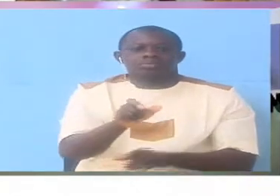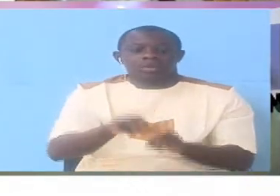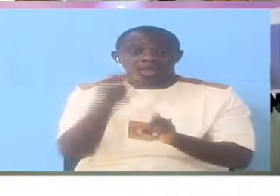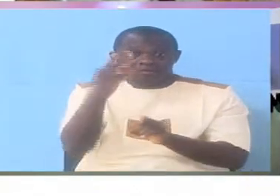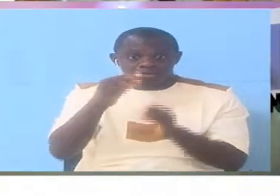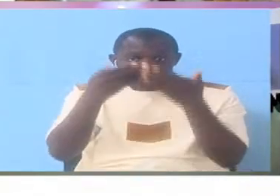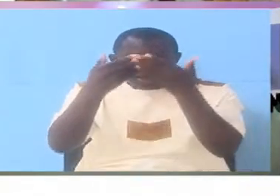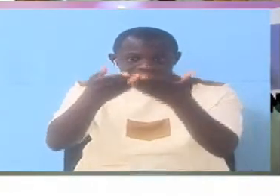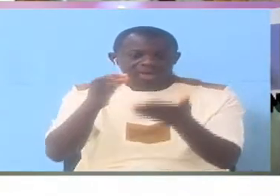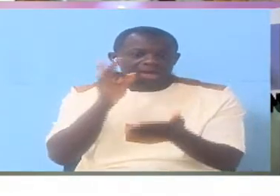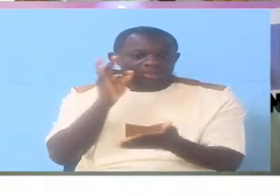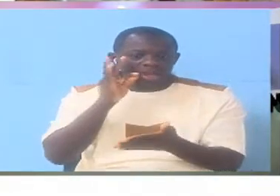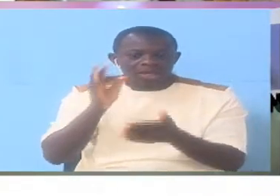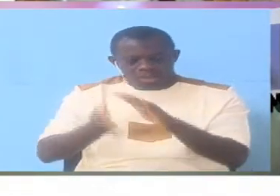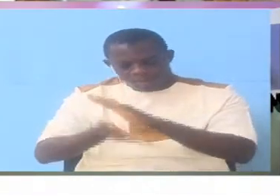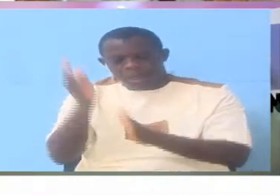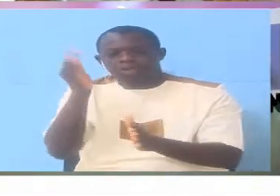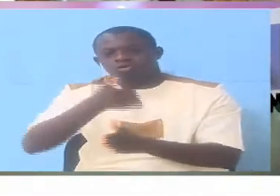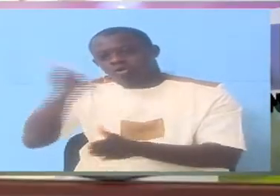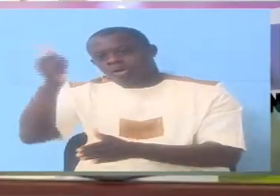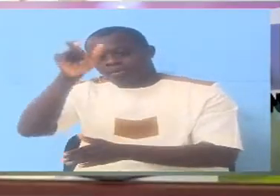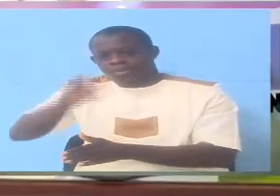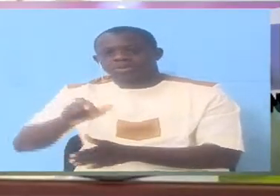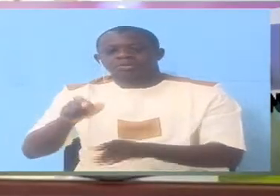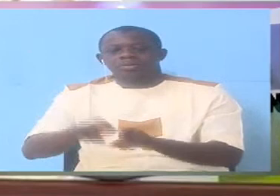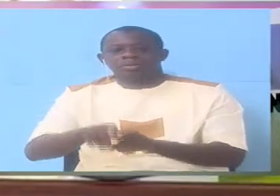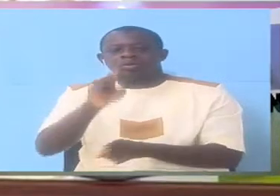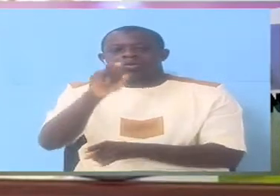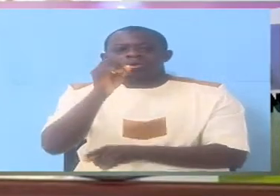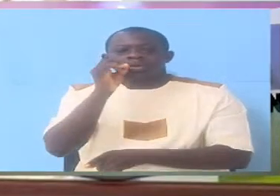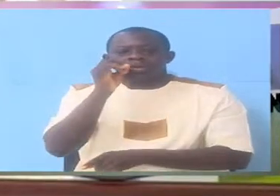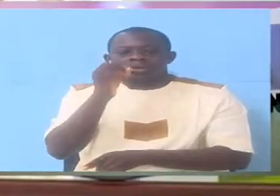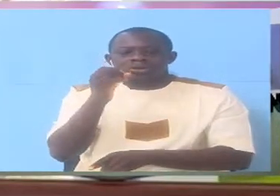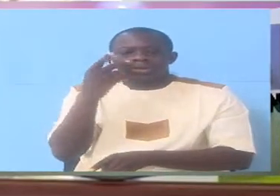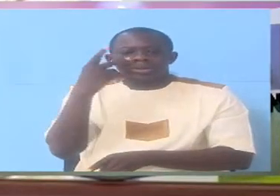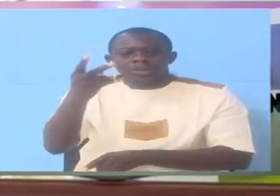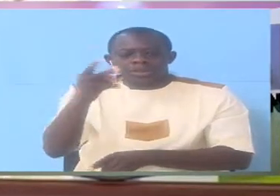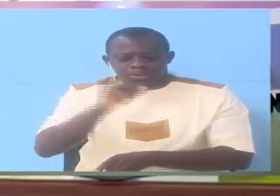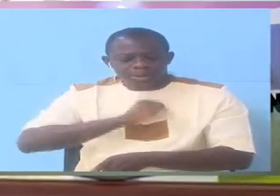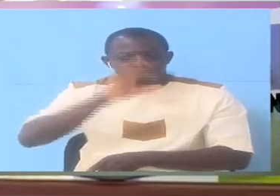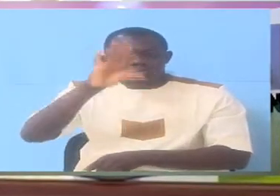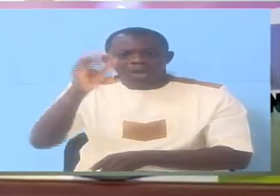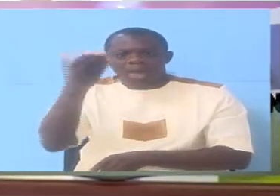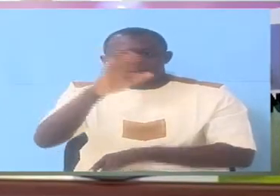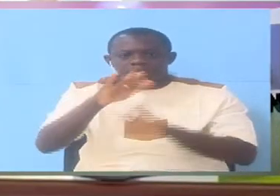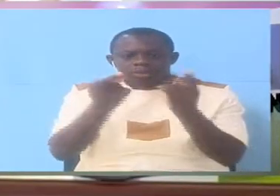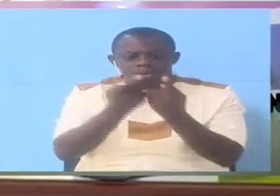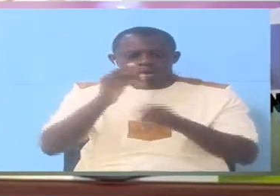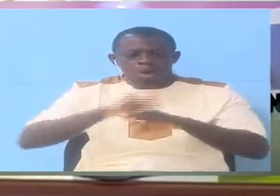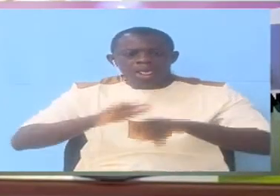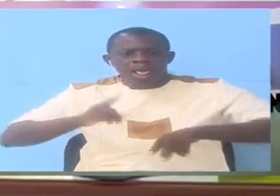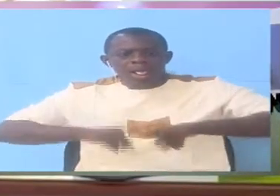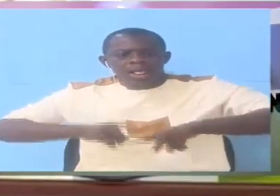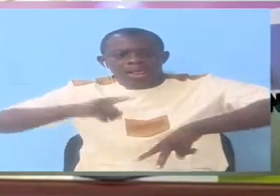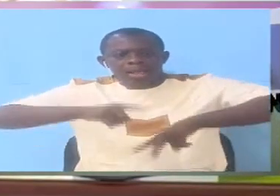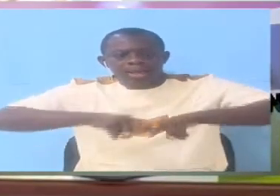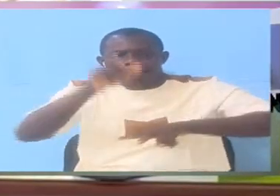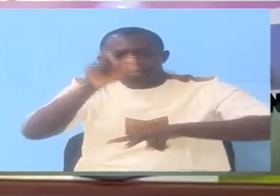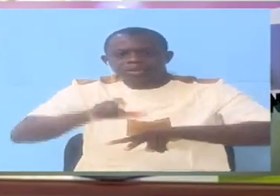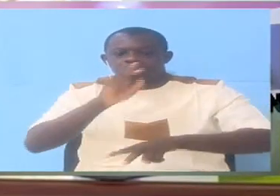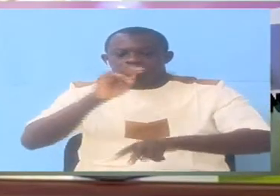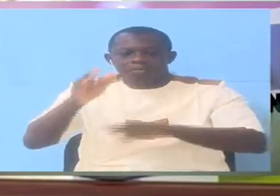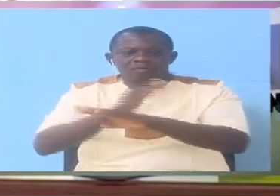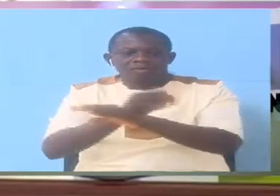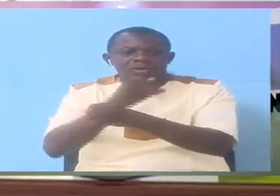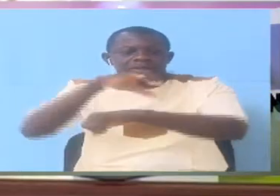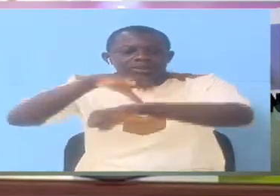I tambi. Until you give him an answer. Did you see him do anything to the feet of the people who were captured? Amen.